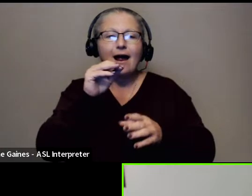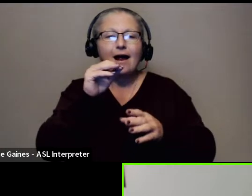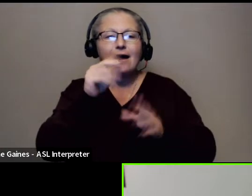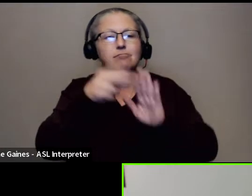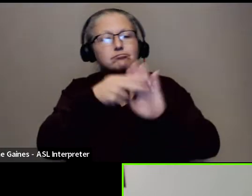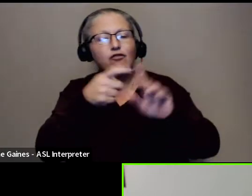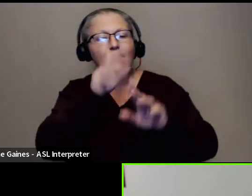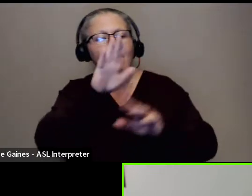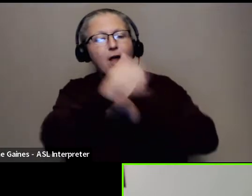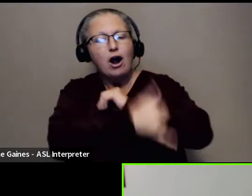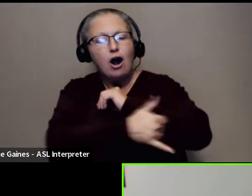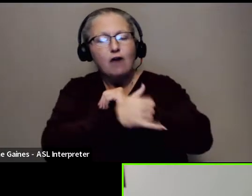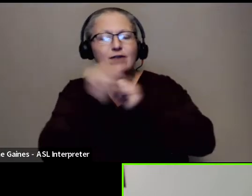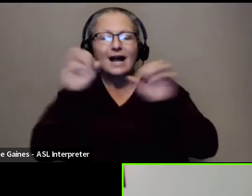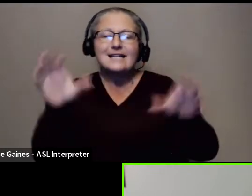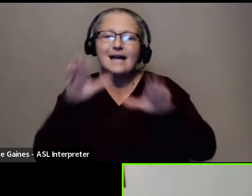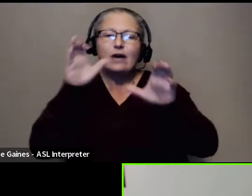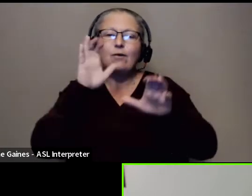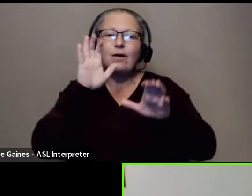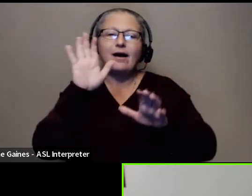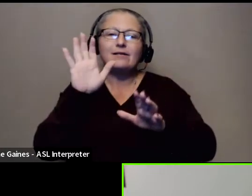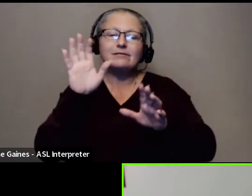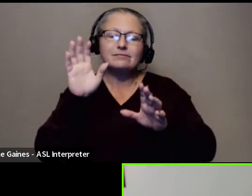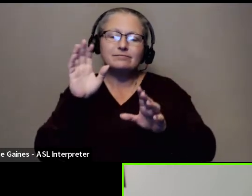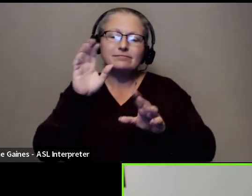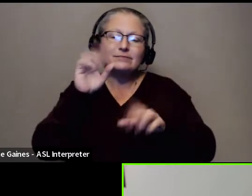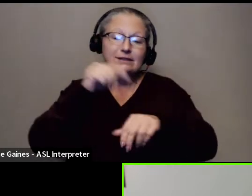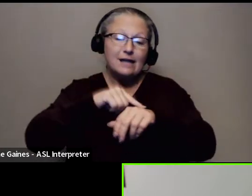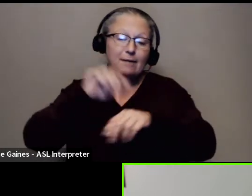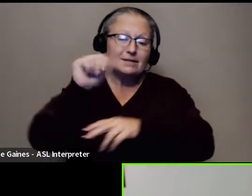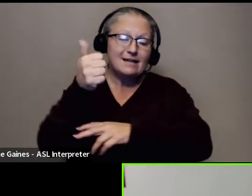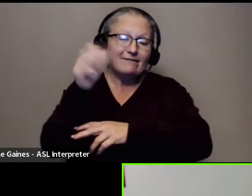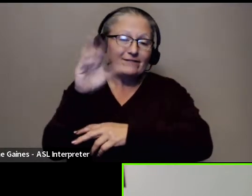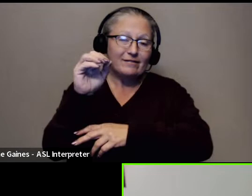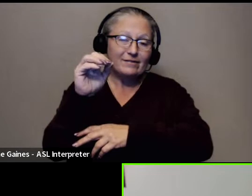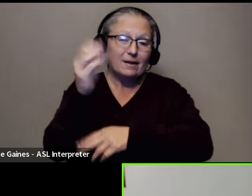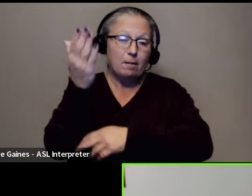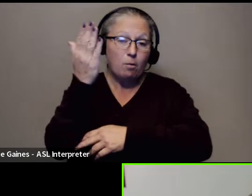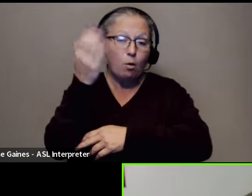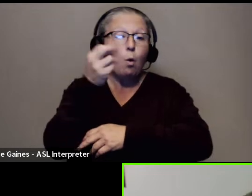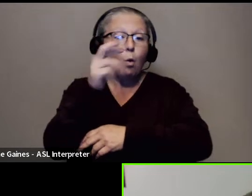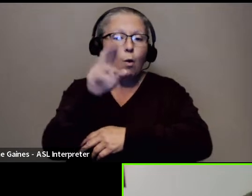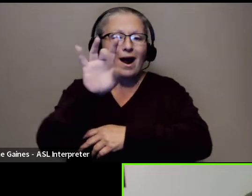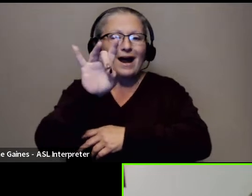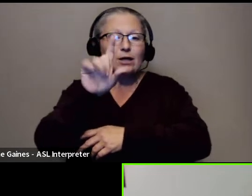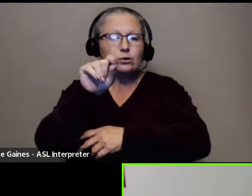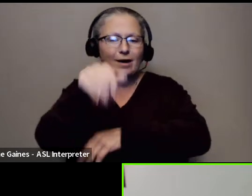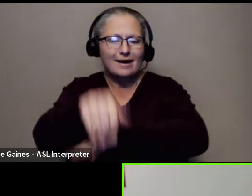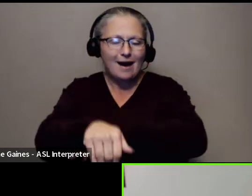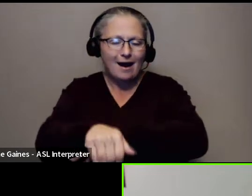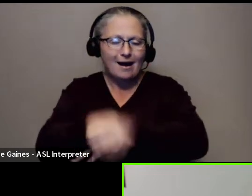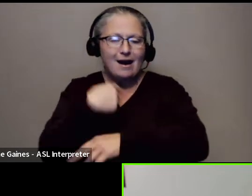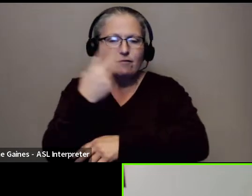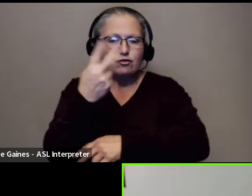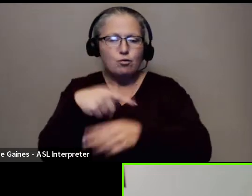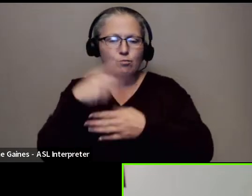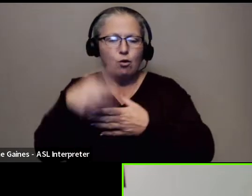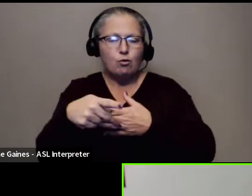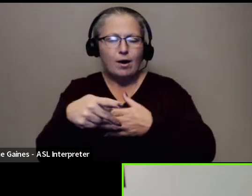those in the different decorations. And it's at 10:50 in the morning or 8:20 at night. We have two